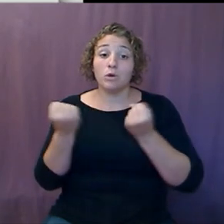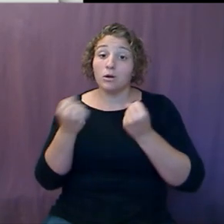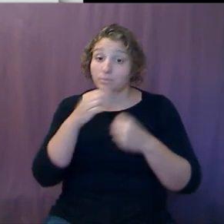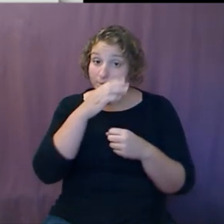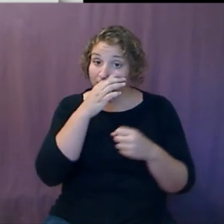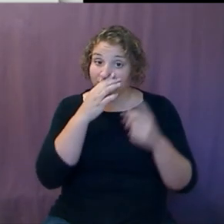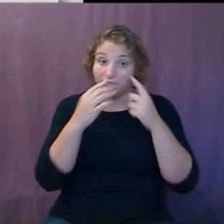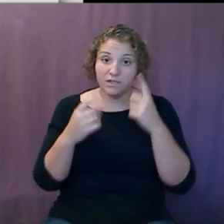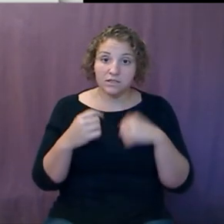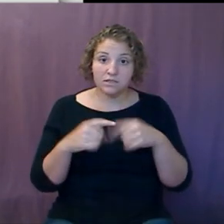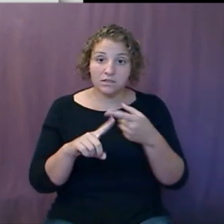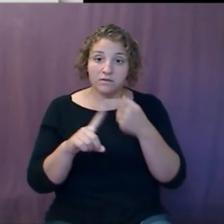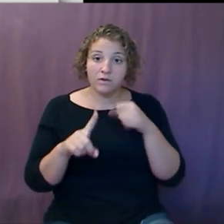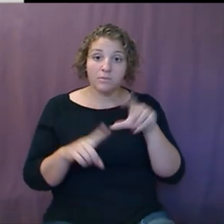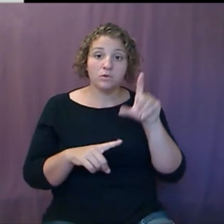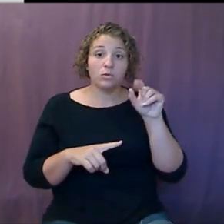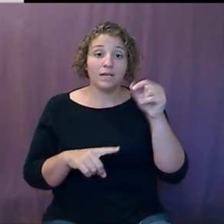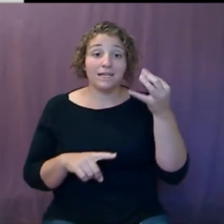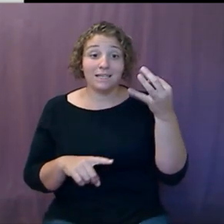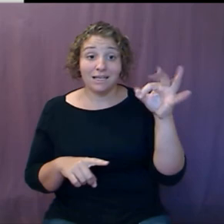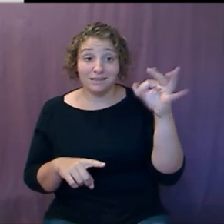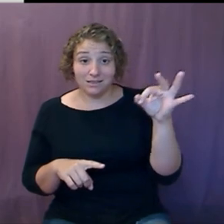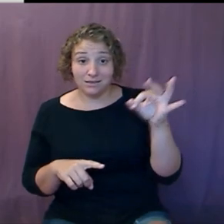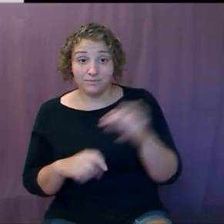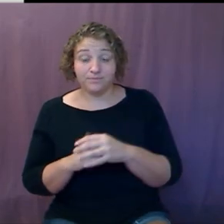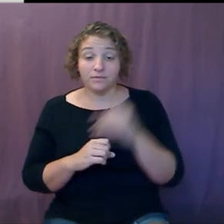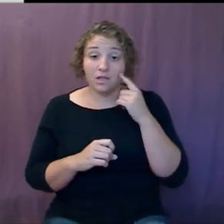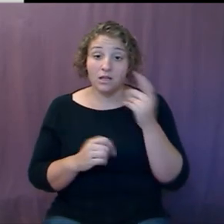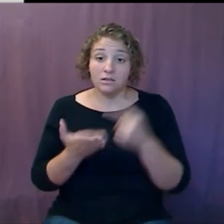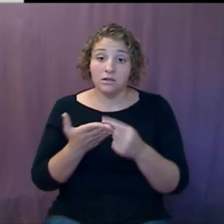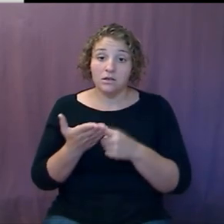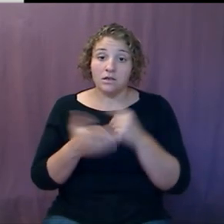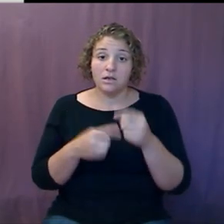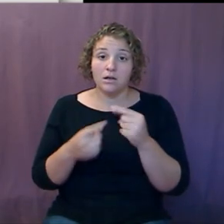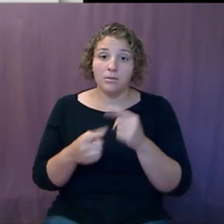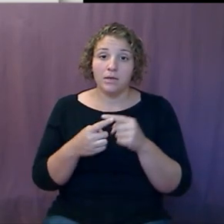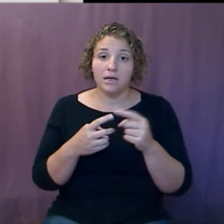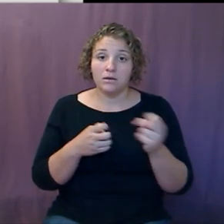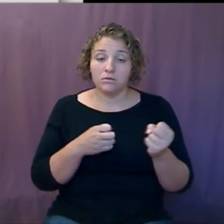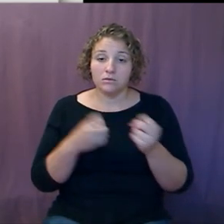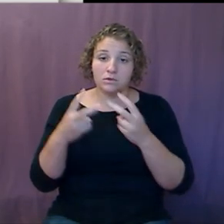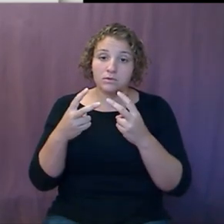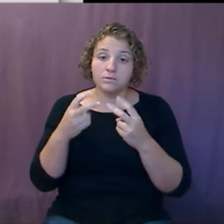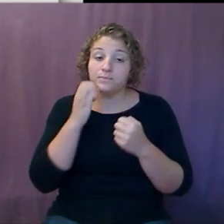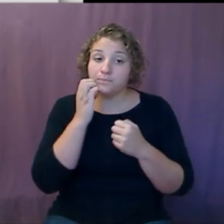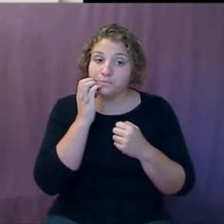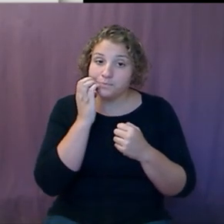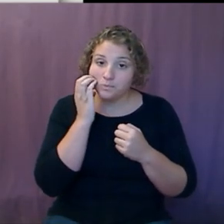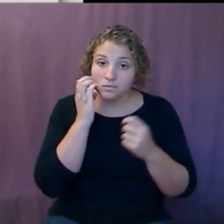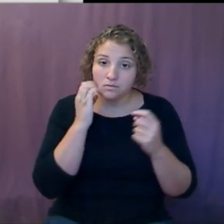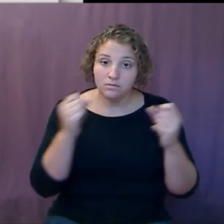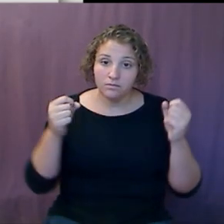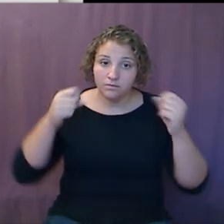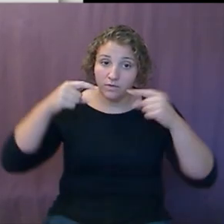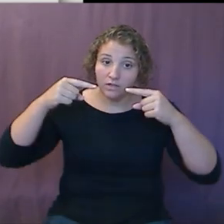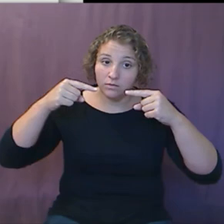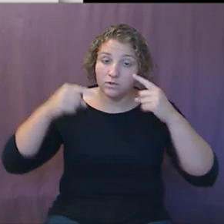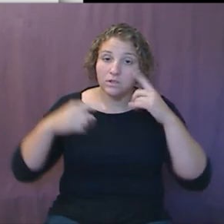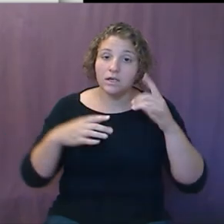2019 yeah here this one is talking about signals the website signal.org I think it was identification